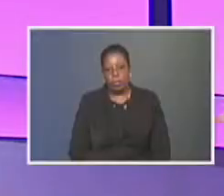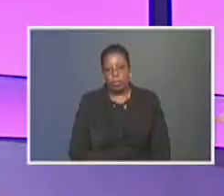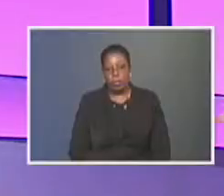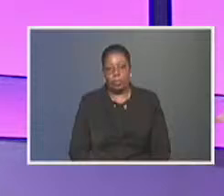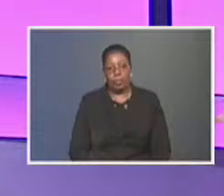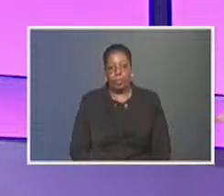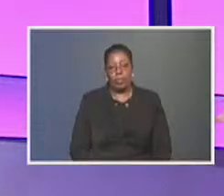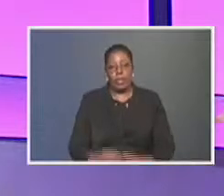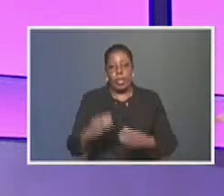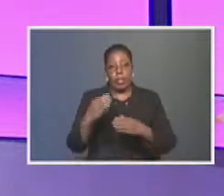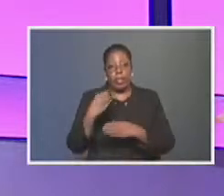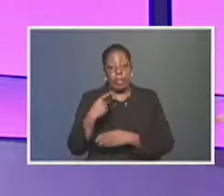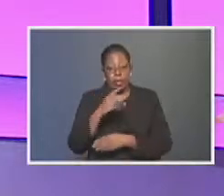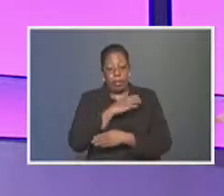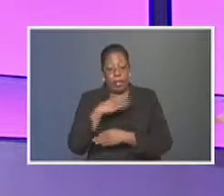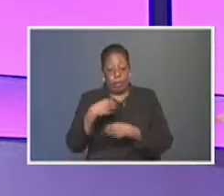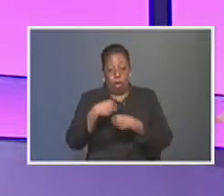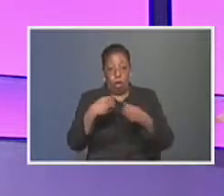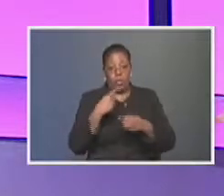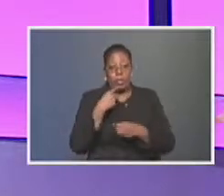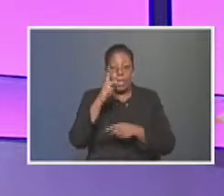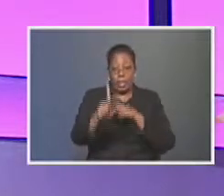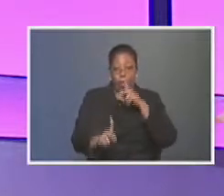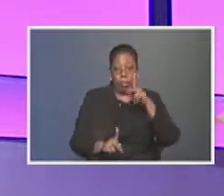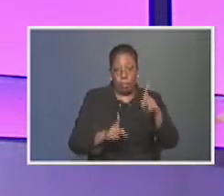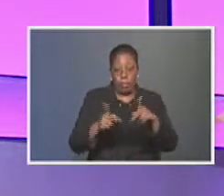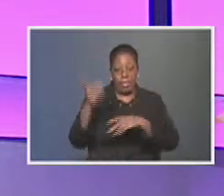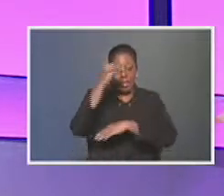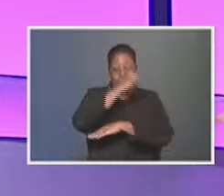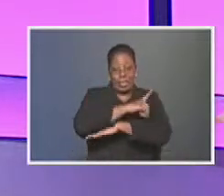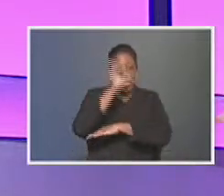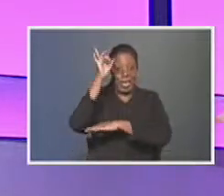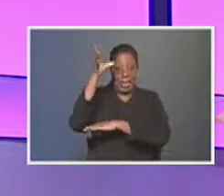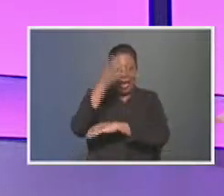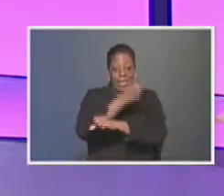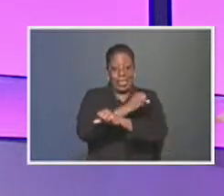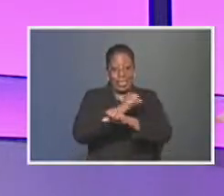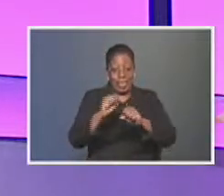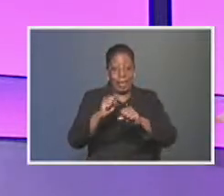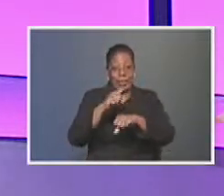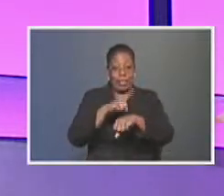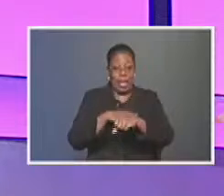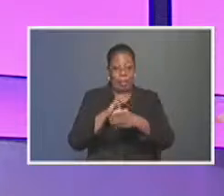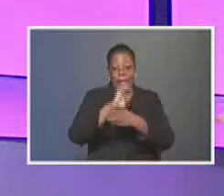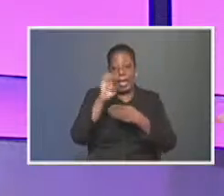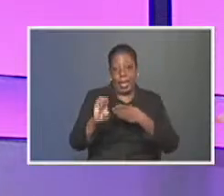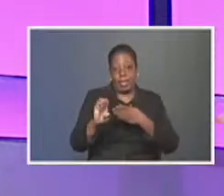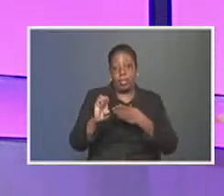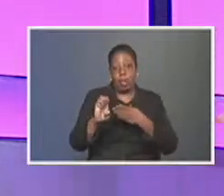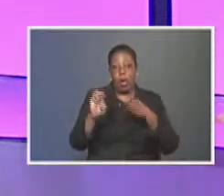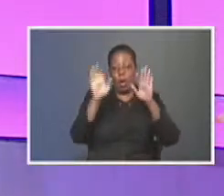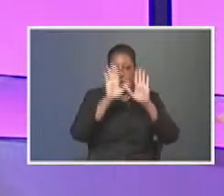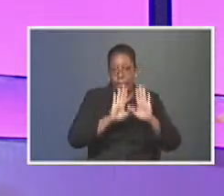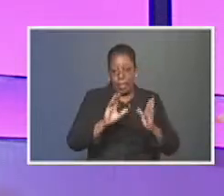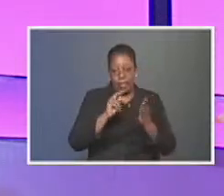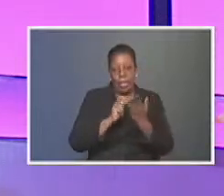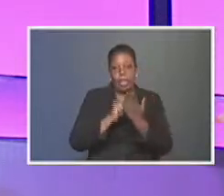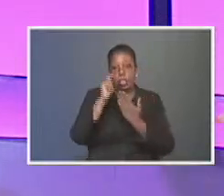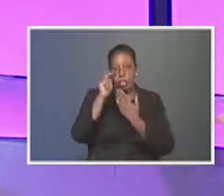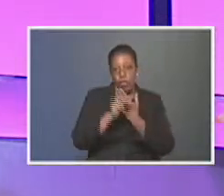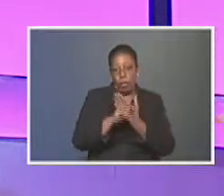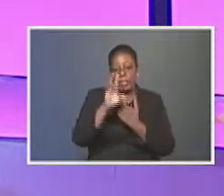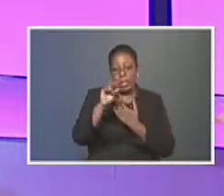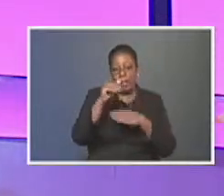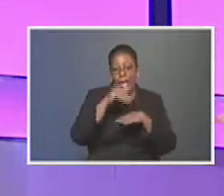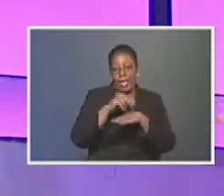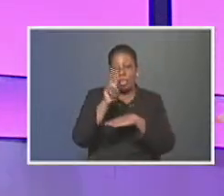Cabinet Office advising the public that daylight saving time will end on Sunday, November 7th at 2 a.m.